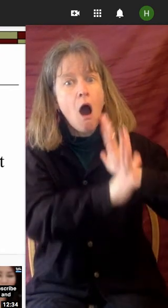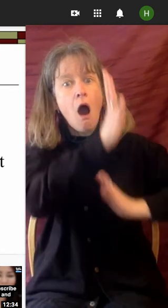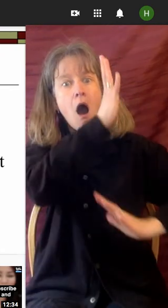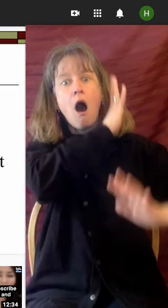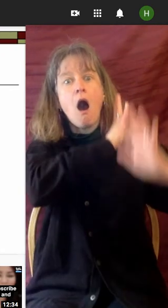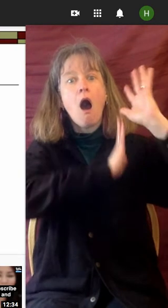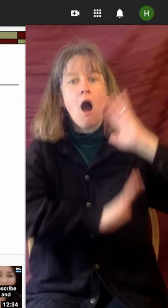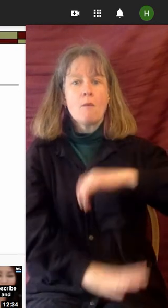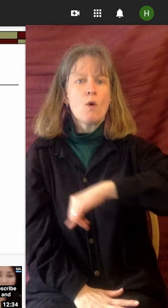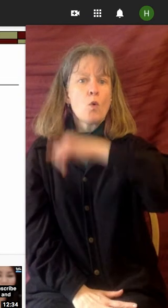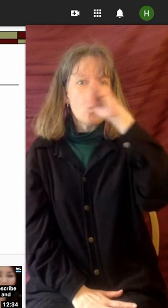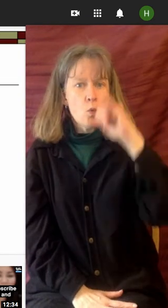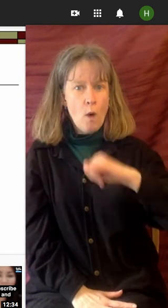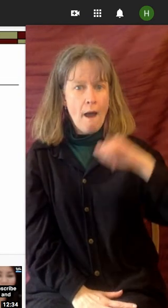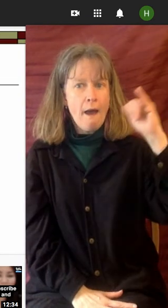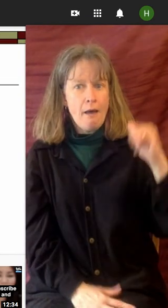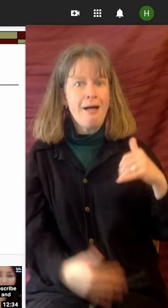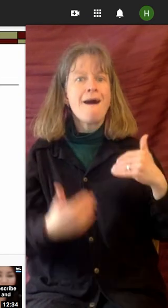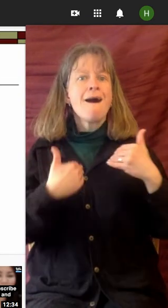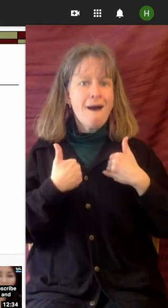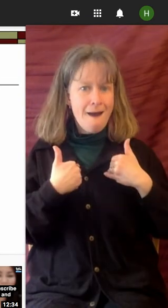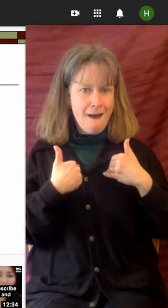way.